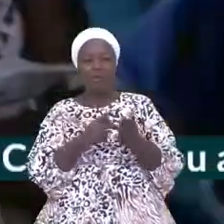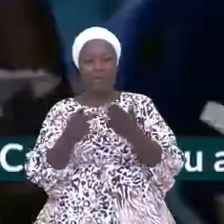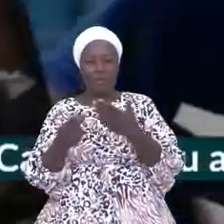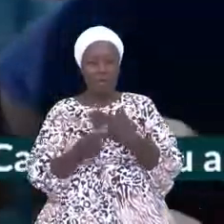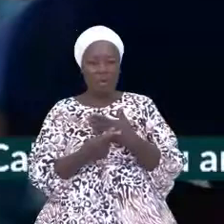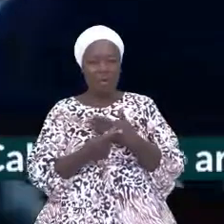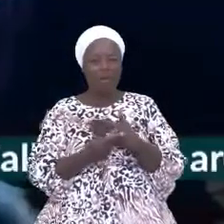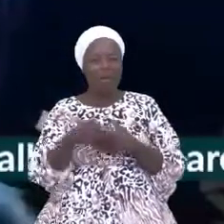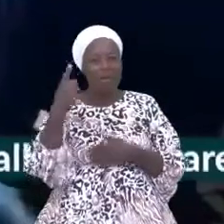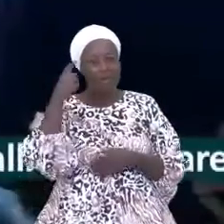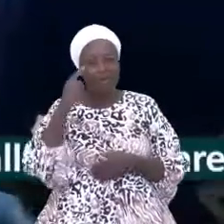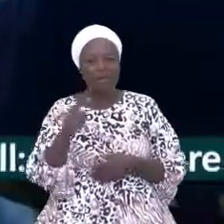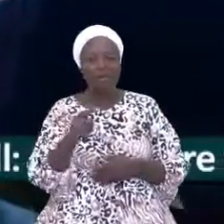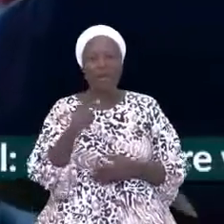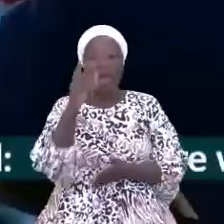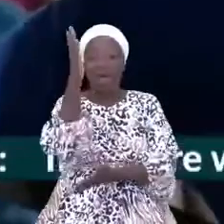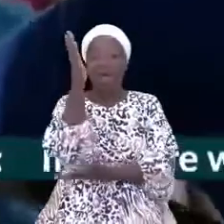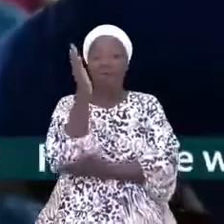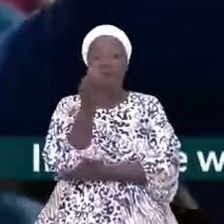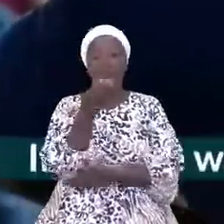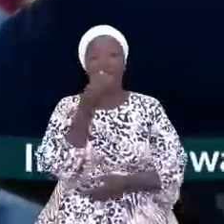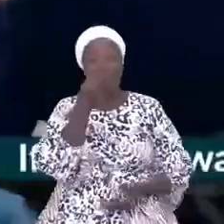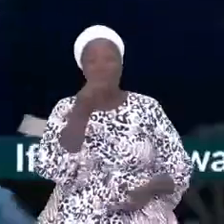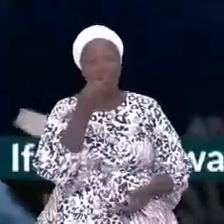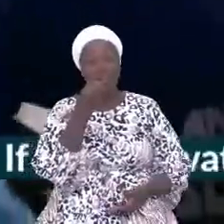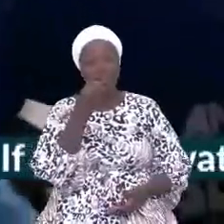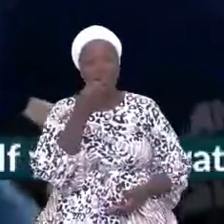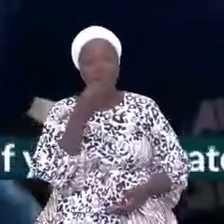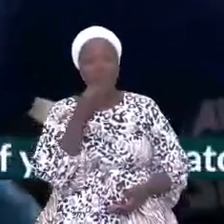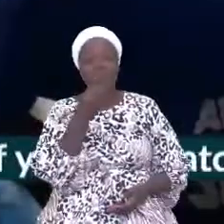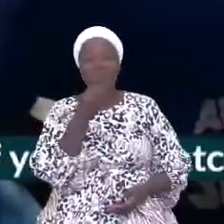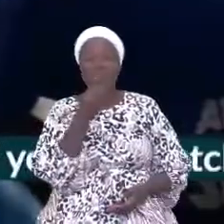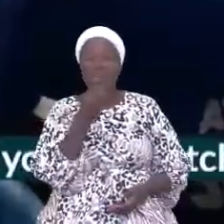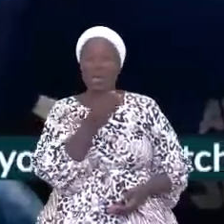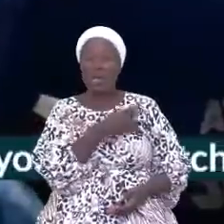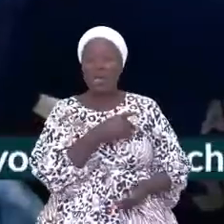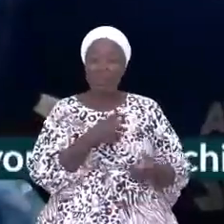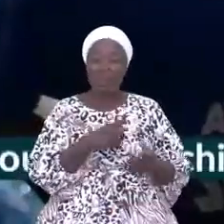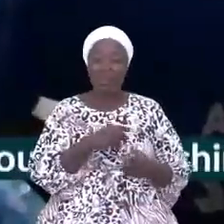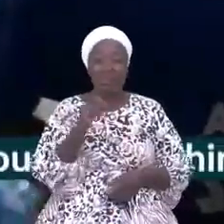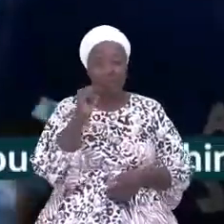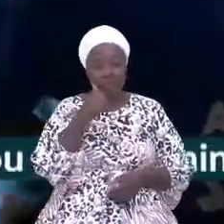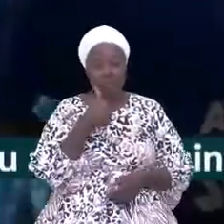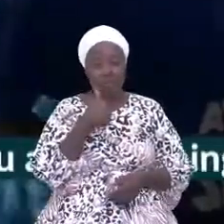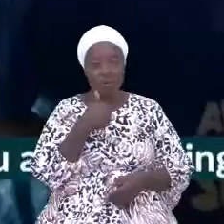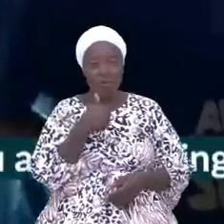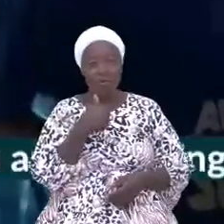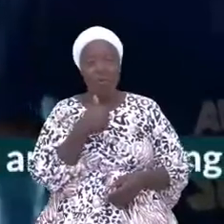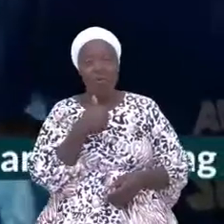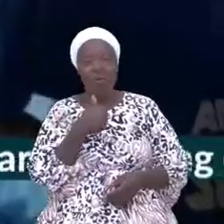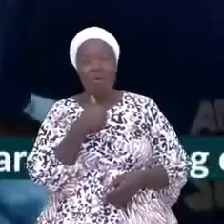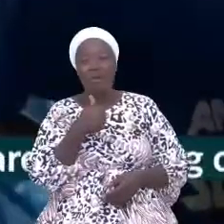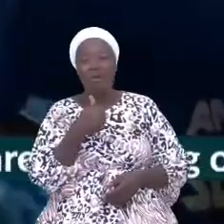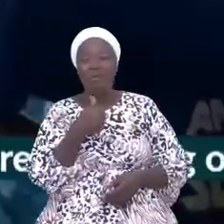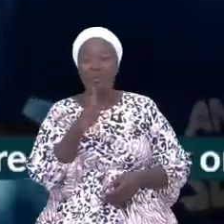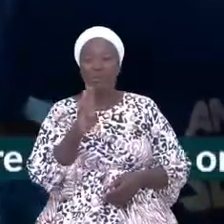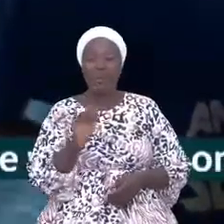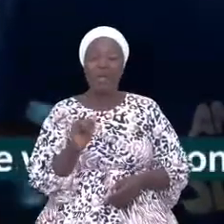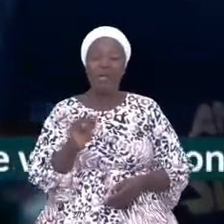We had it yesterday, today, and we are having it also tomorrow by